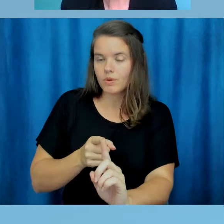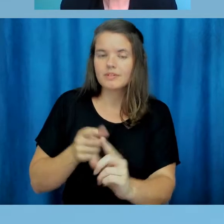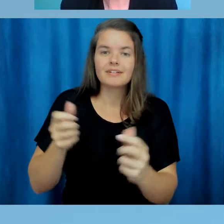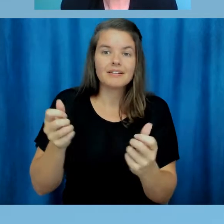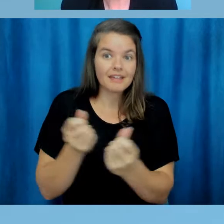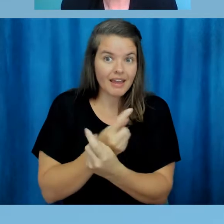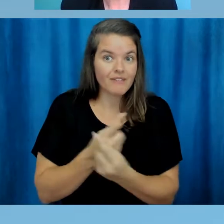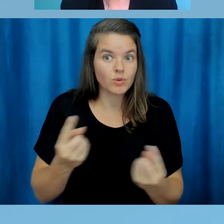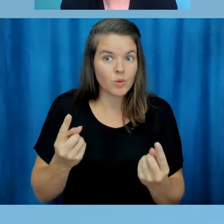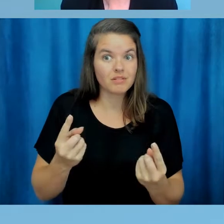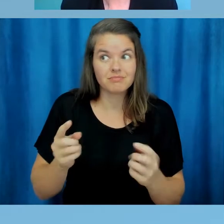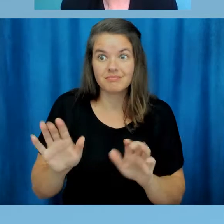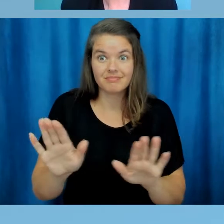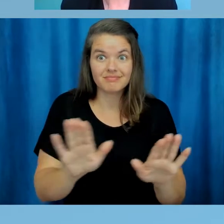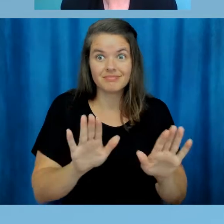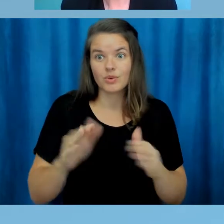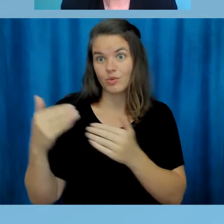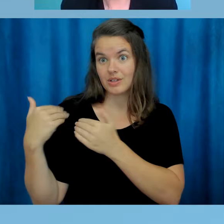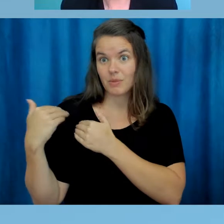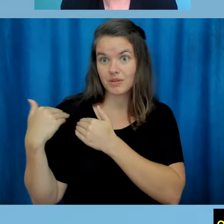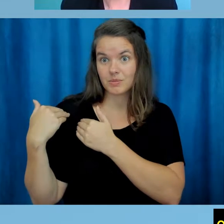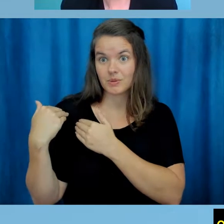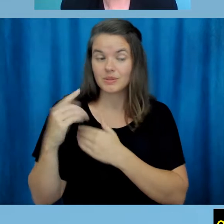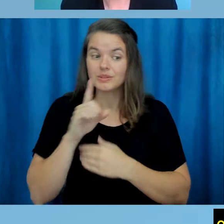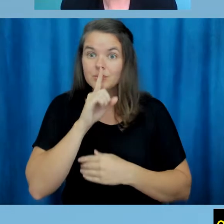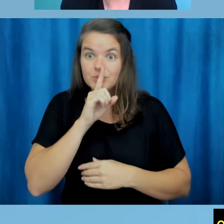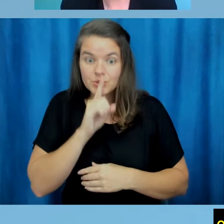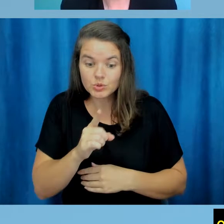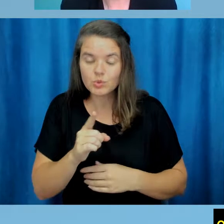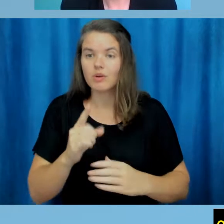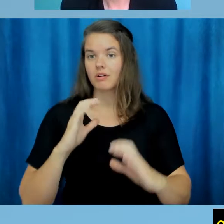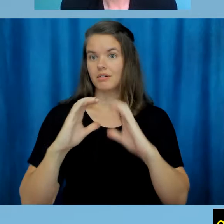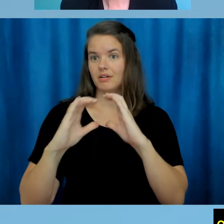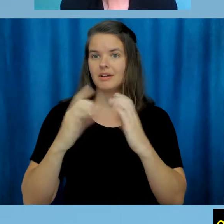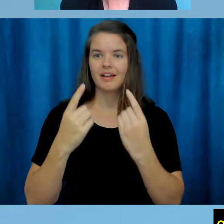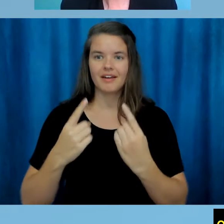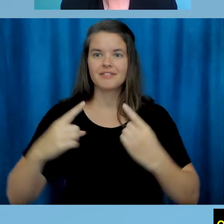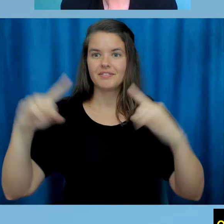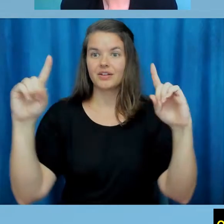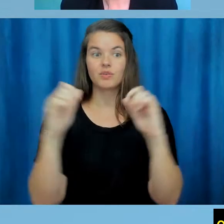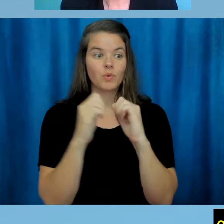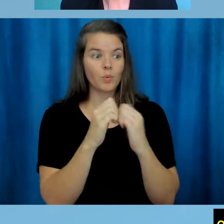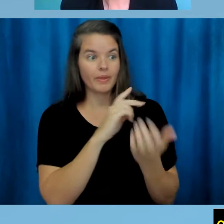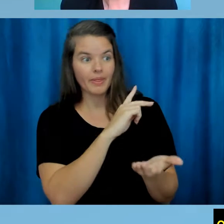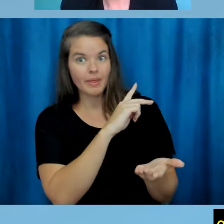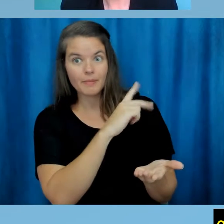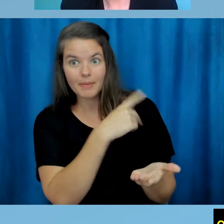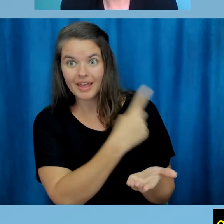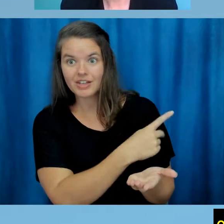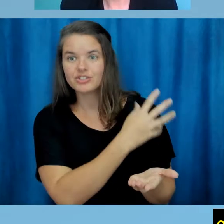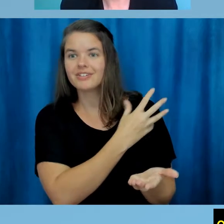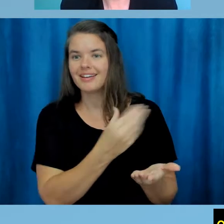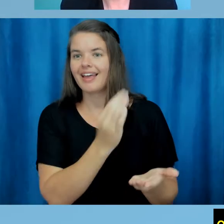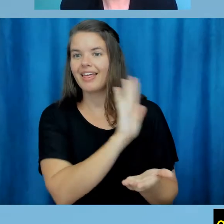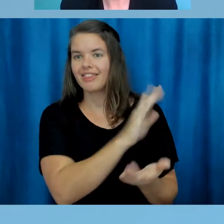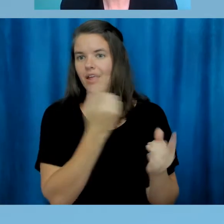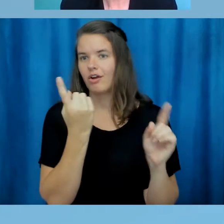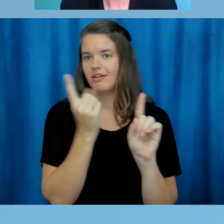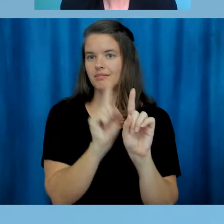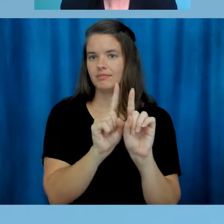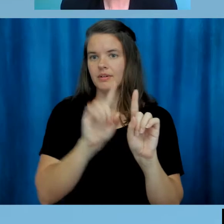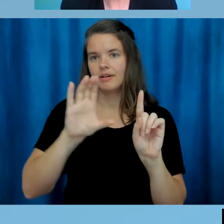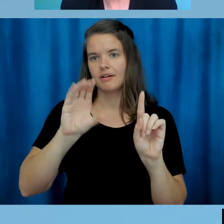is everyone's responsibility to ensure effective communication with patients and companions in